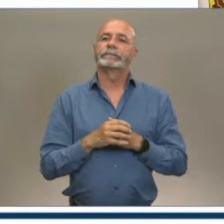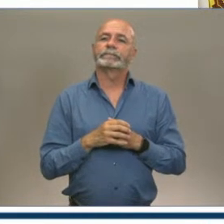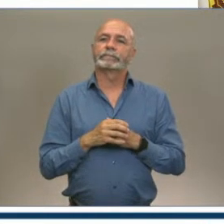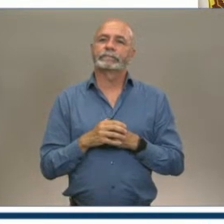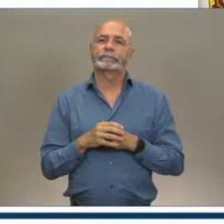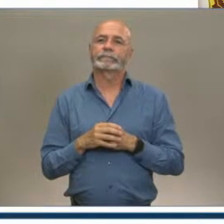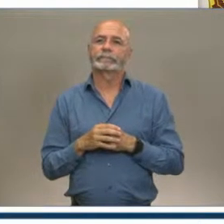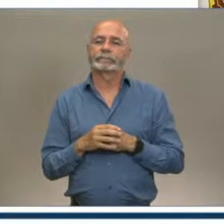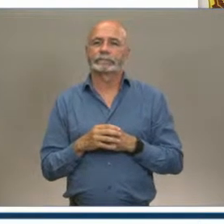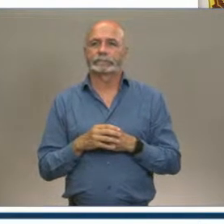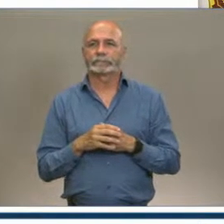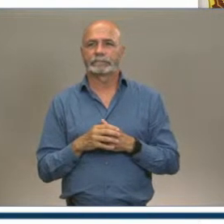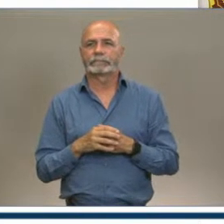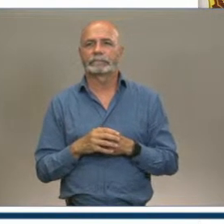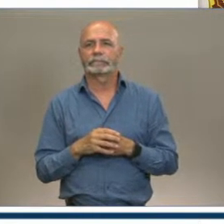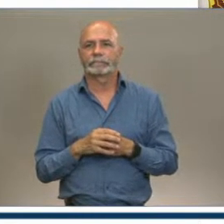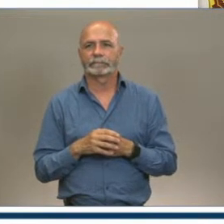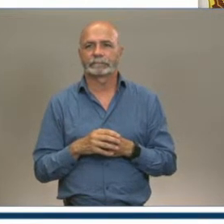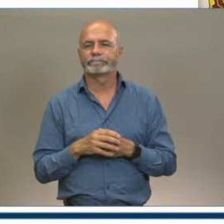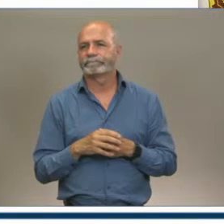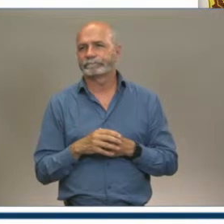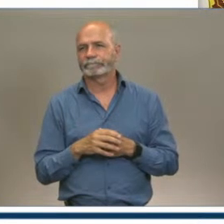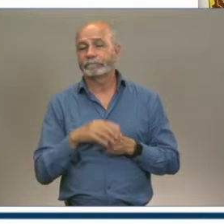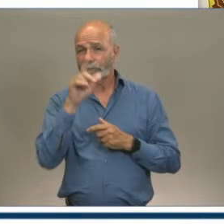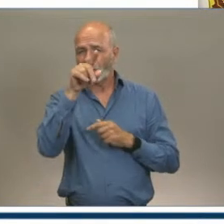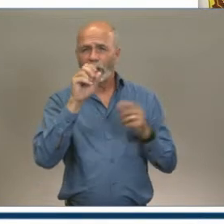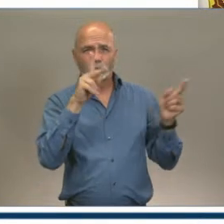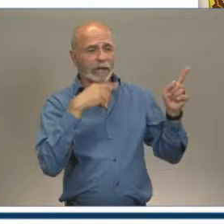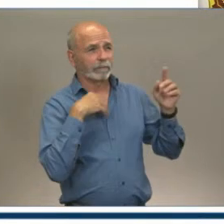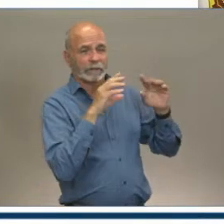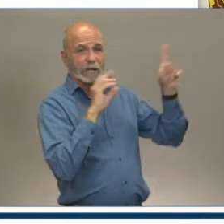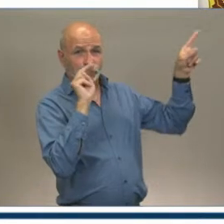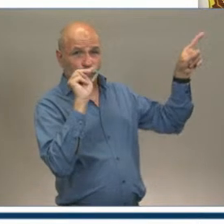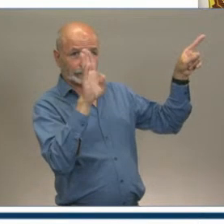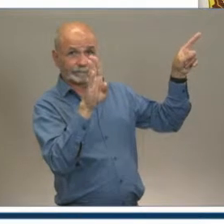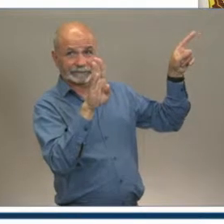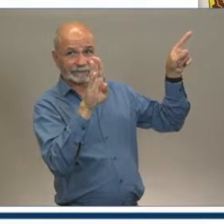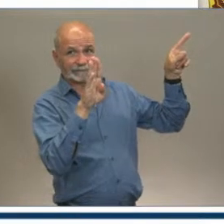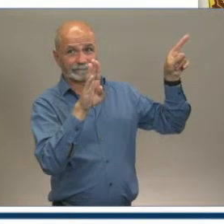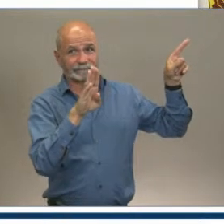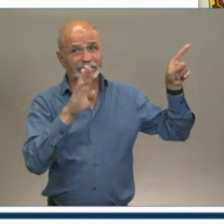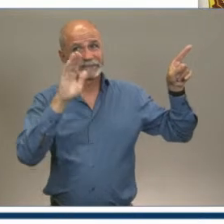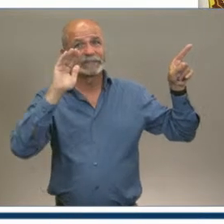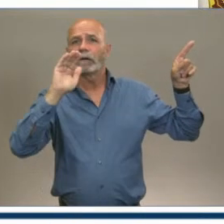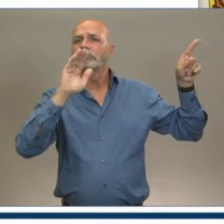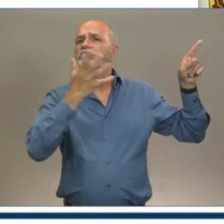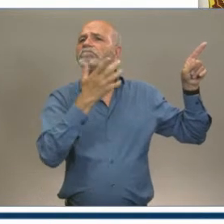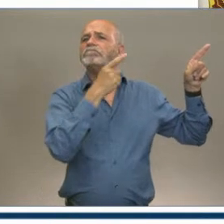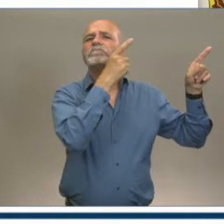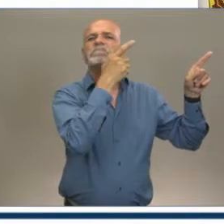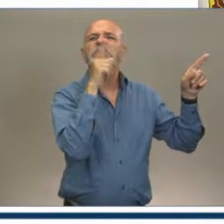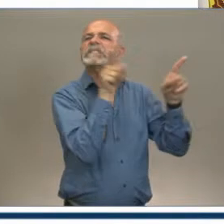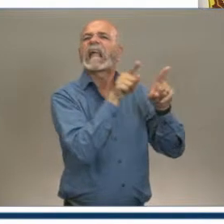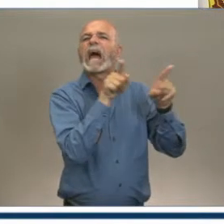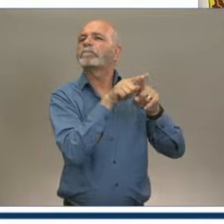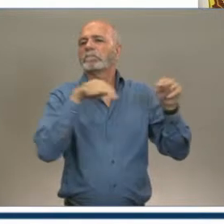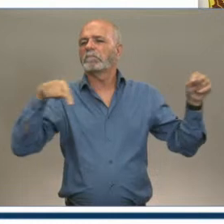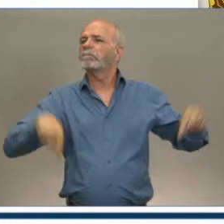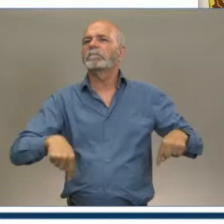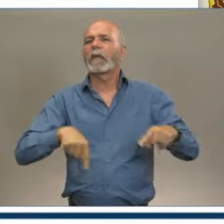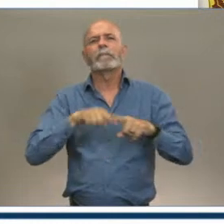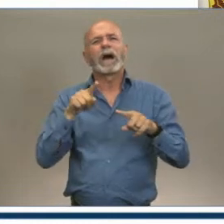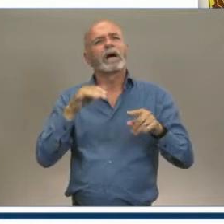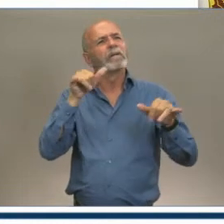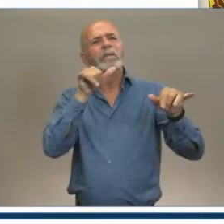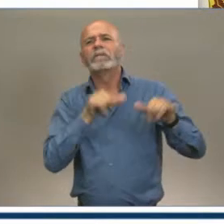Yes, Premier, I'll ask you about New Brunswick. Why is it that we couldn't get them on board with the rest? It seems to me that it would be better for everybody to coordinate